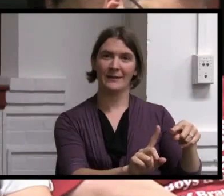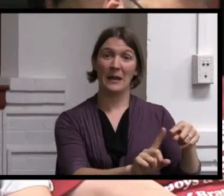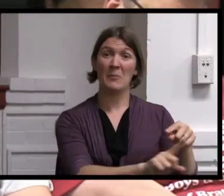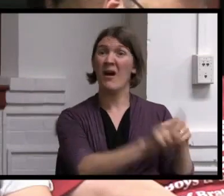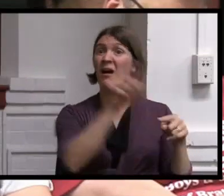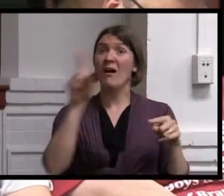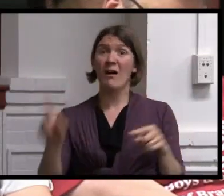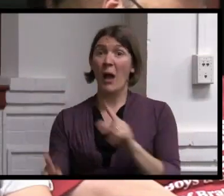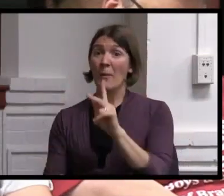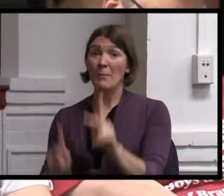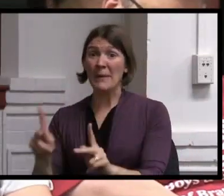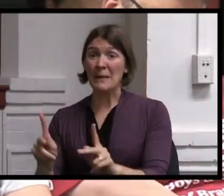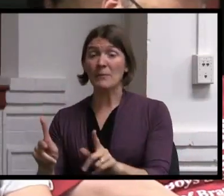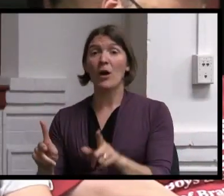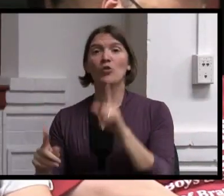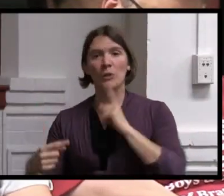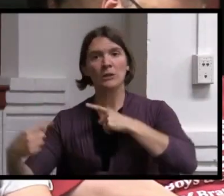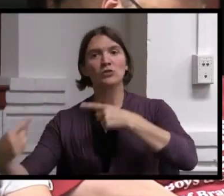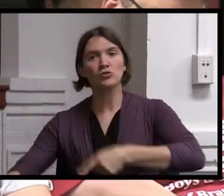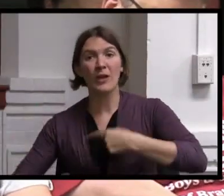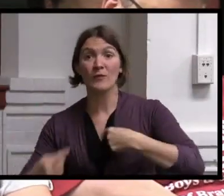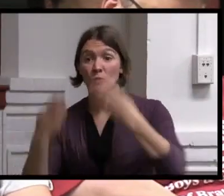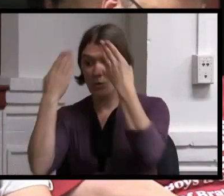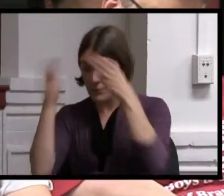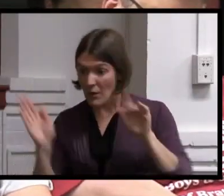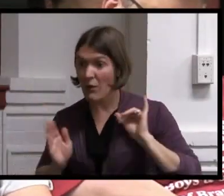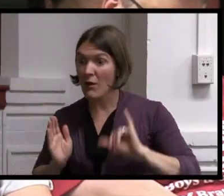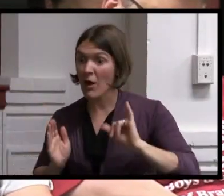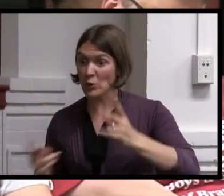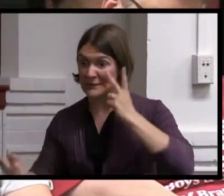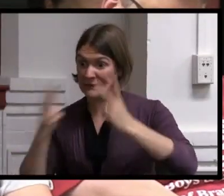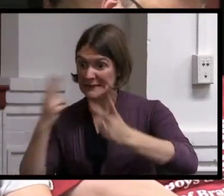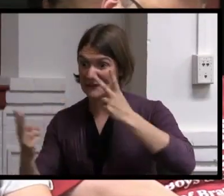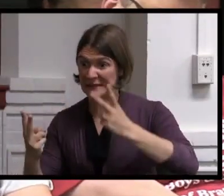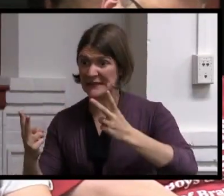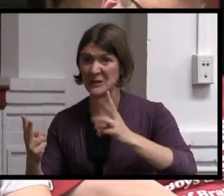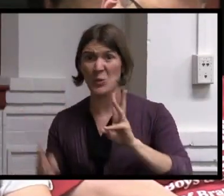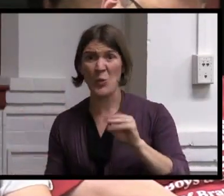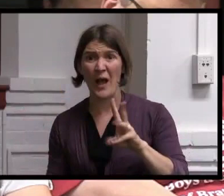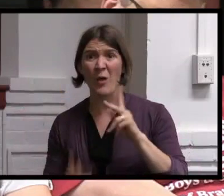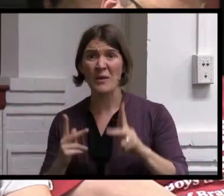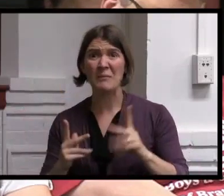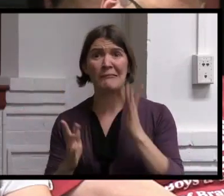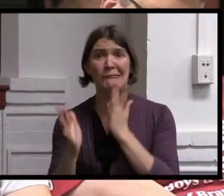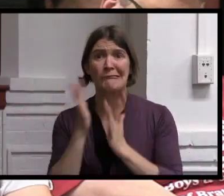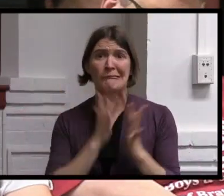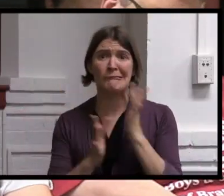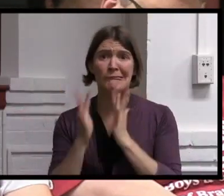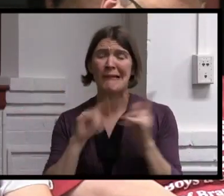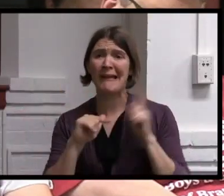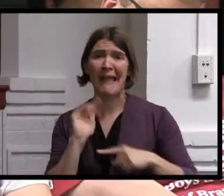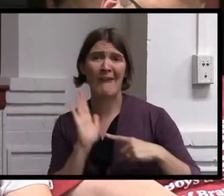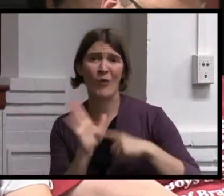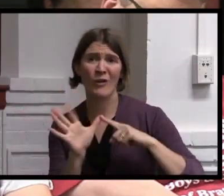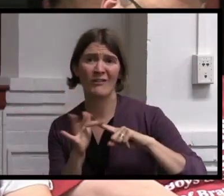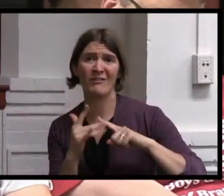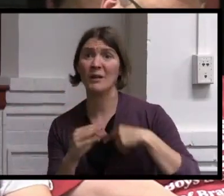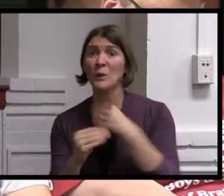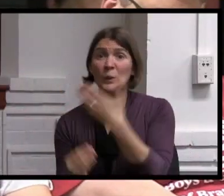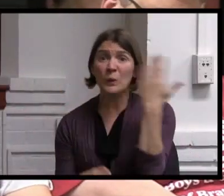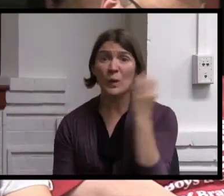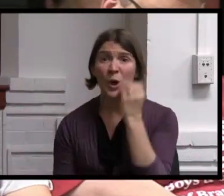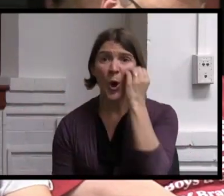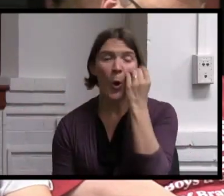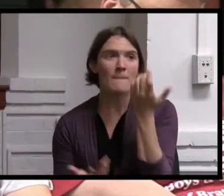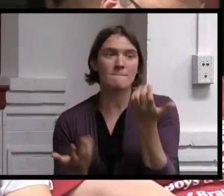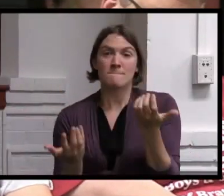Brattleboro. People are really struggling. It's like really hard to make ends meet, and